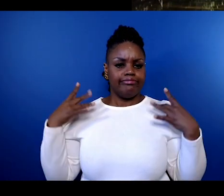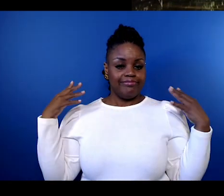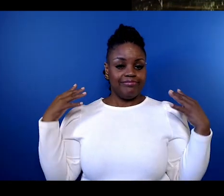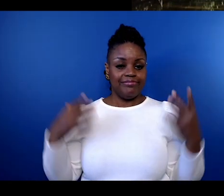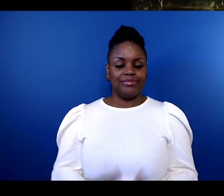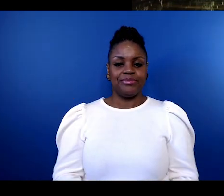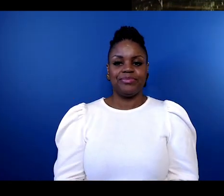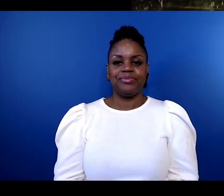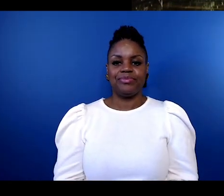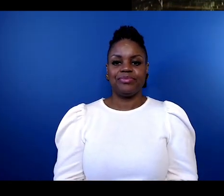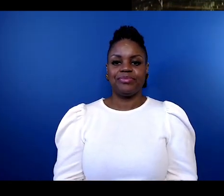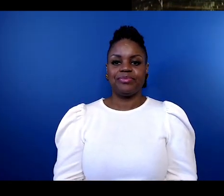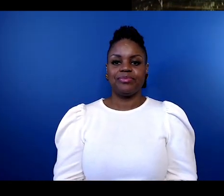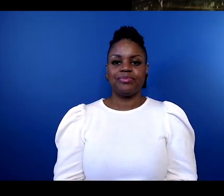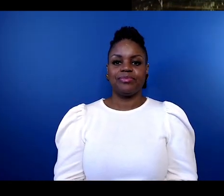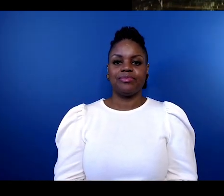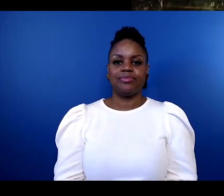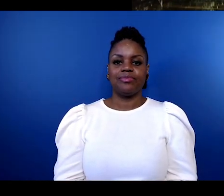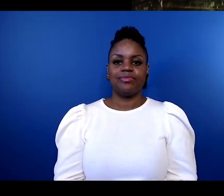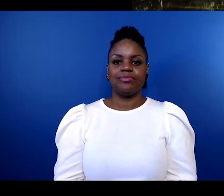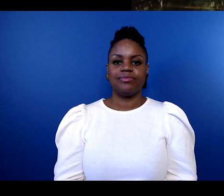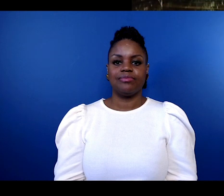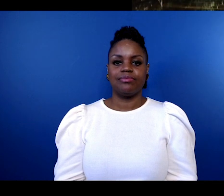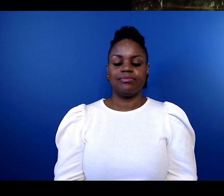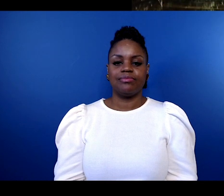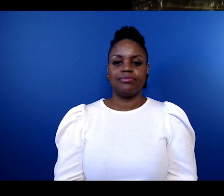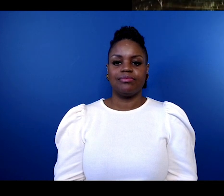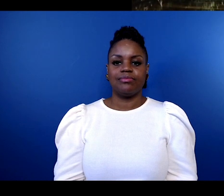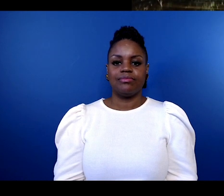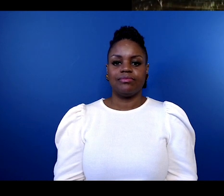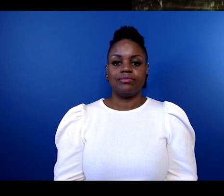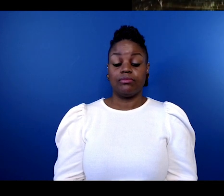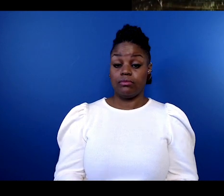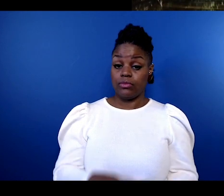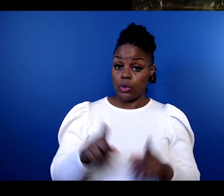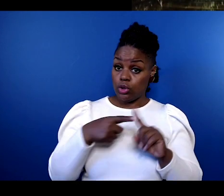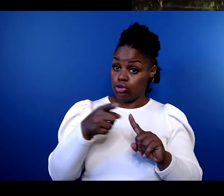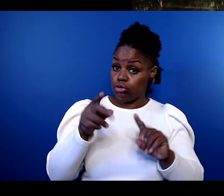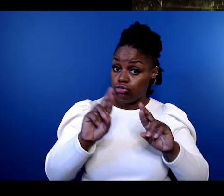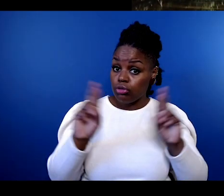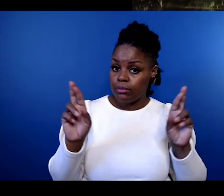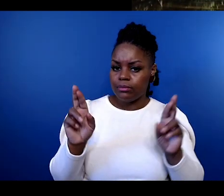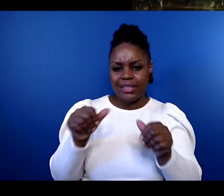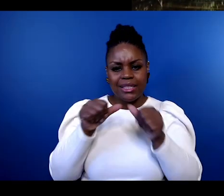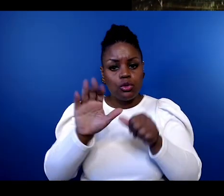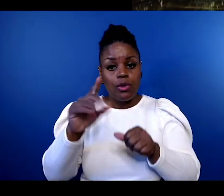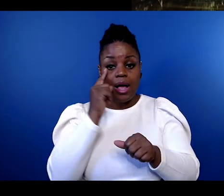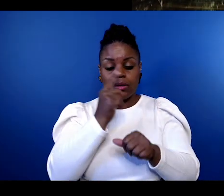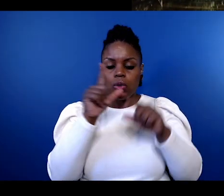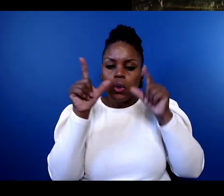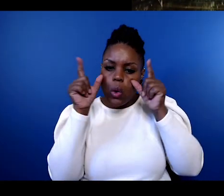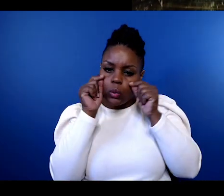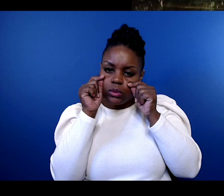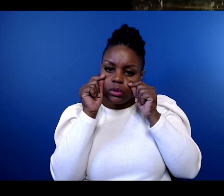On your next inhale, we're going to open the arms wide. Open the chest. Send the chin up.